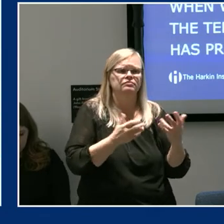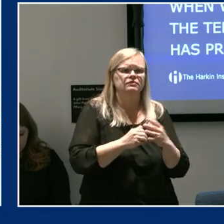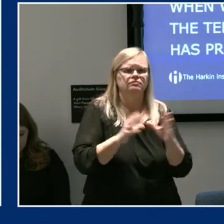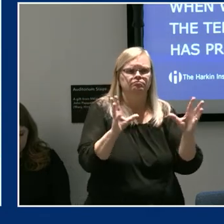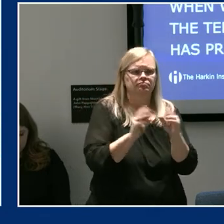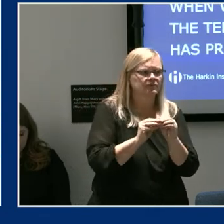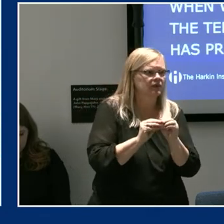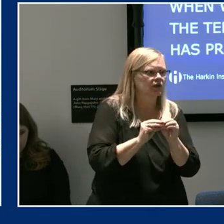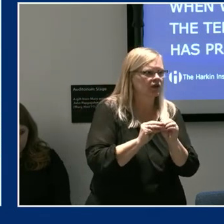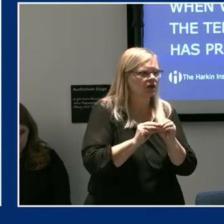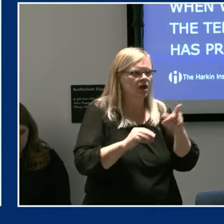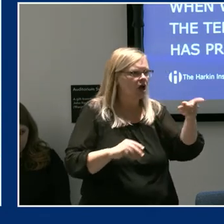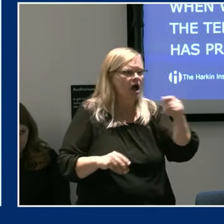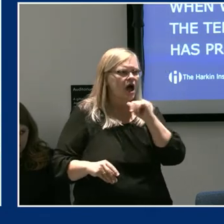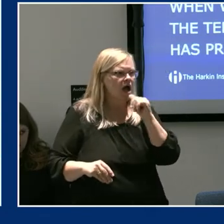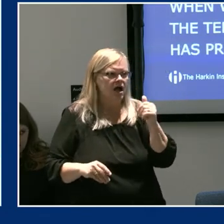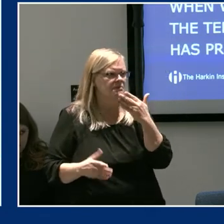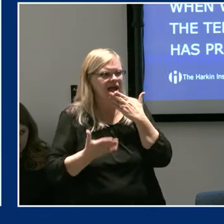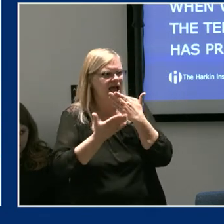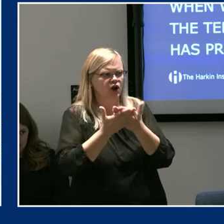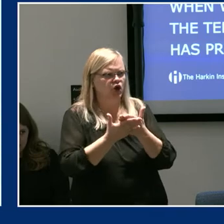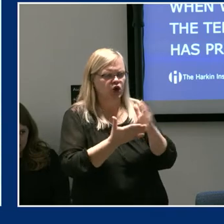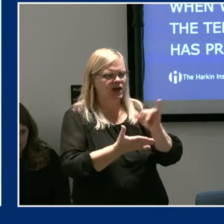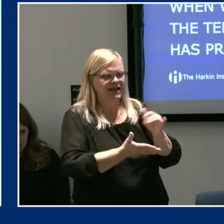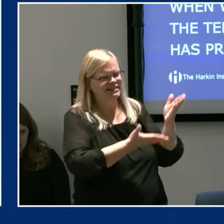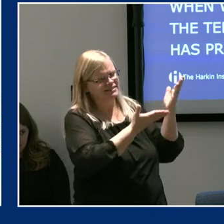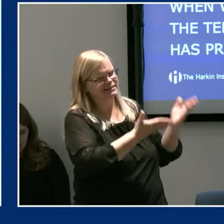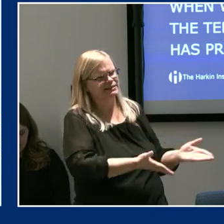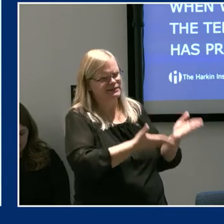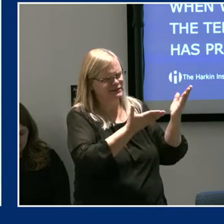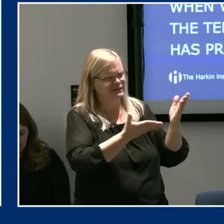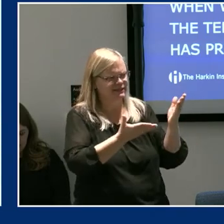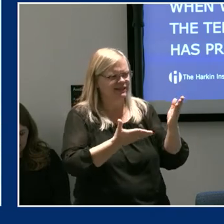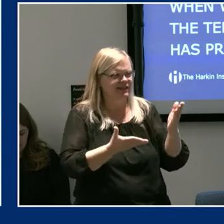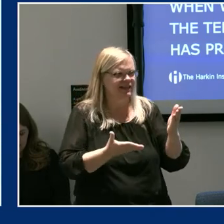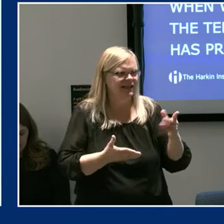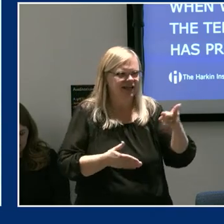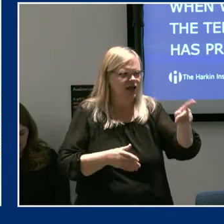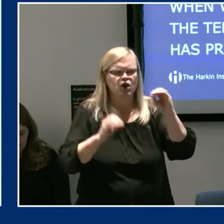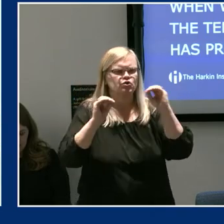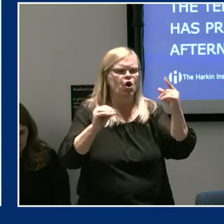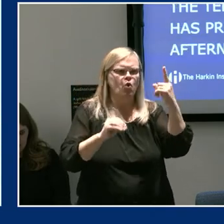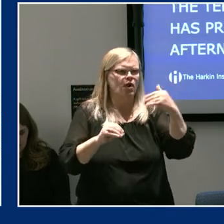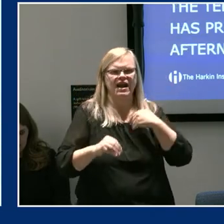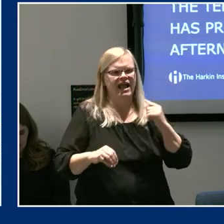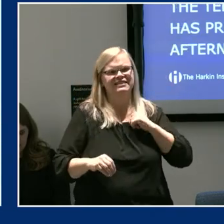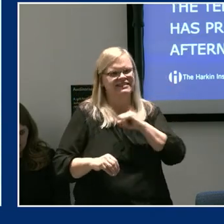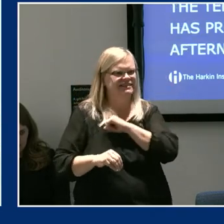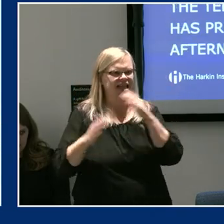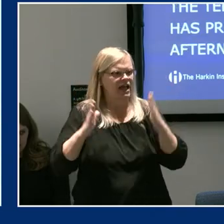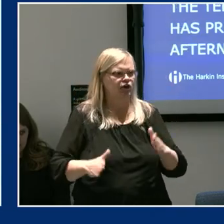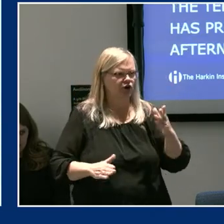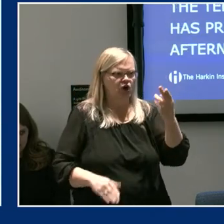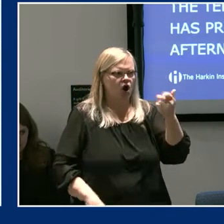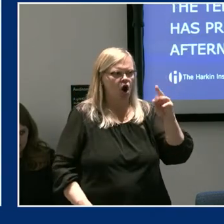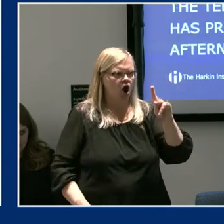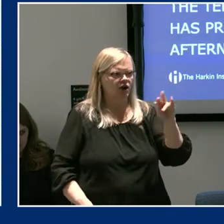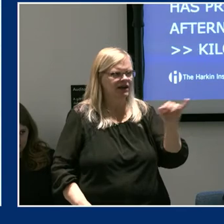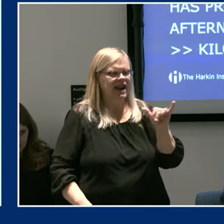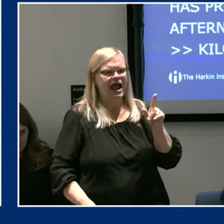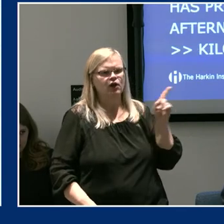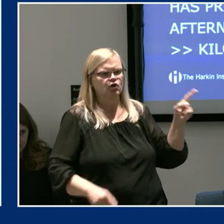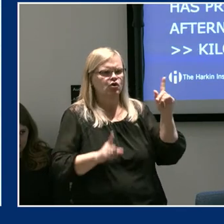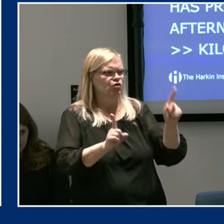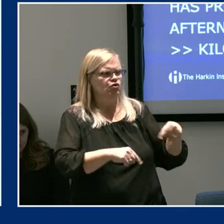So this afternoon... Not as good as this one. Pardon? Well, this afternoon... We'll, nobody has Senator Harkin like you, because you have